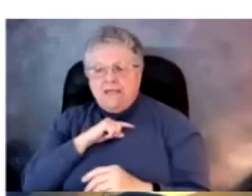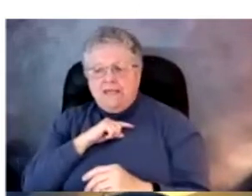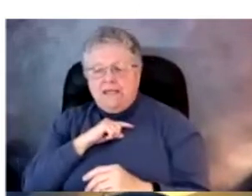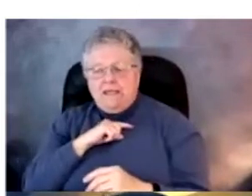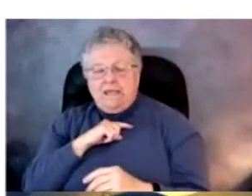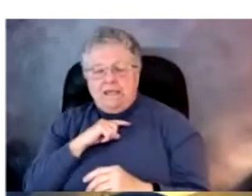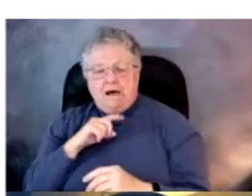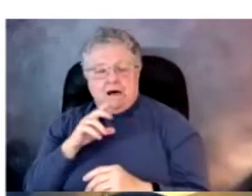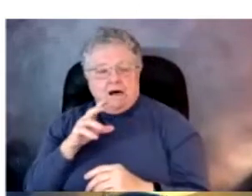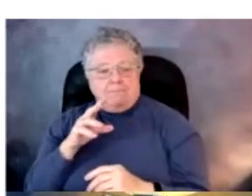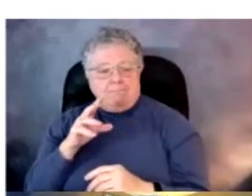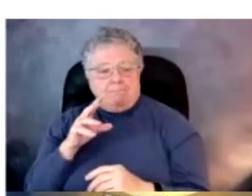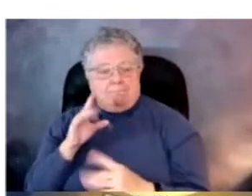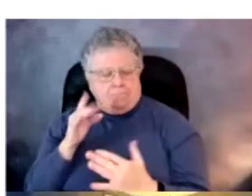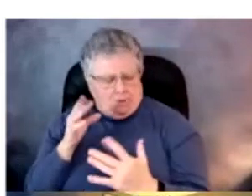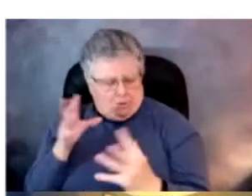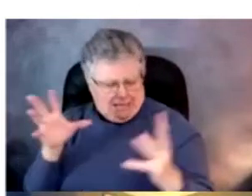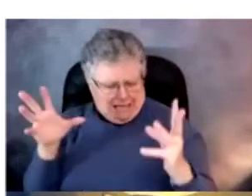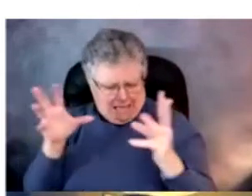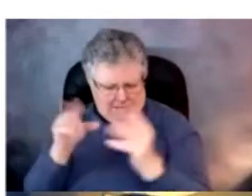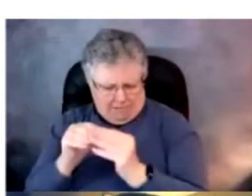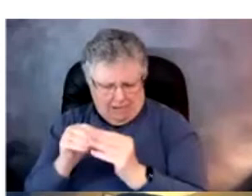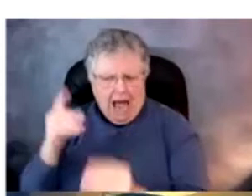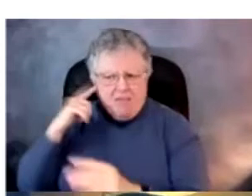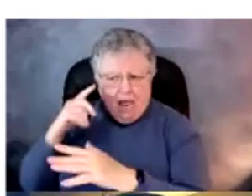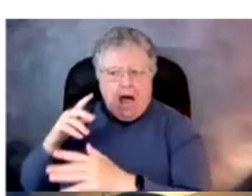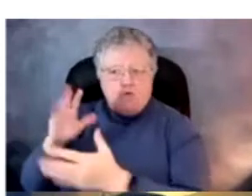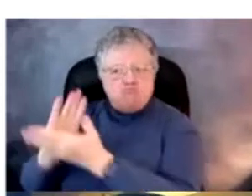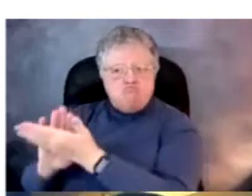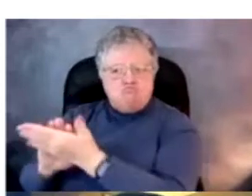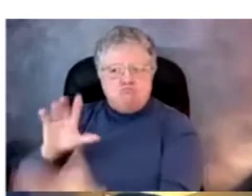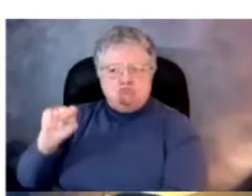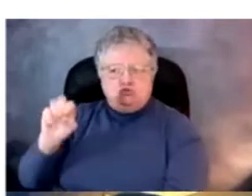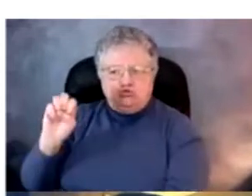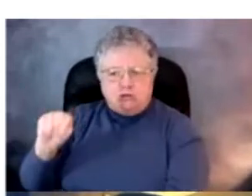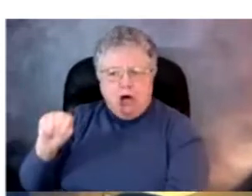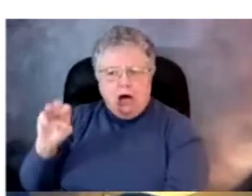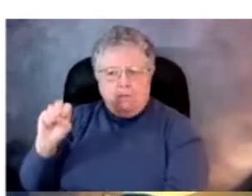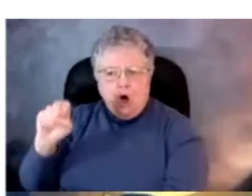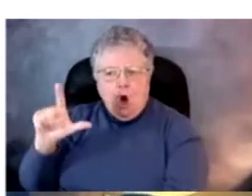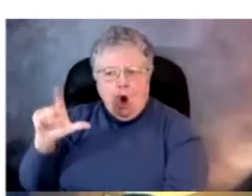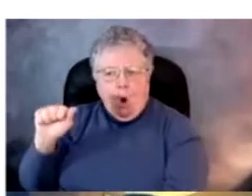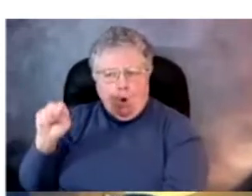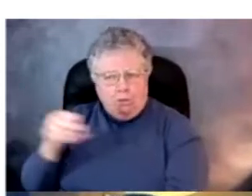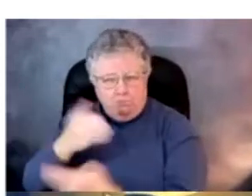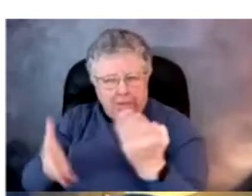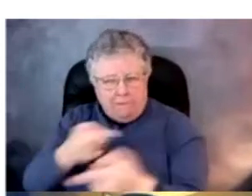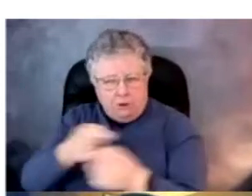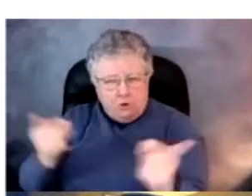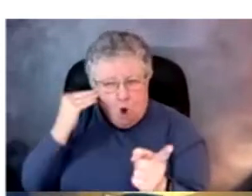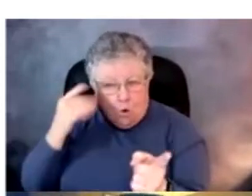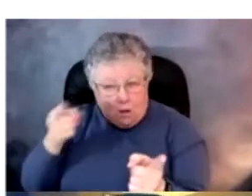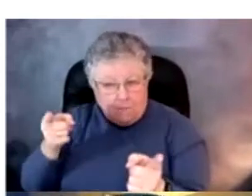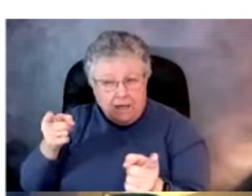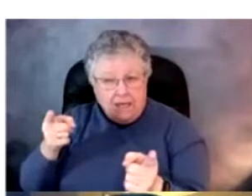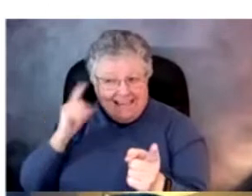It was, I think I have to credit Tom Olin. Some folks are probably familiar with Tom for reaching out